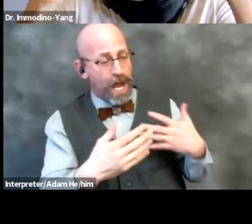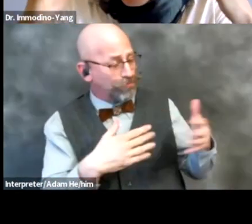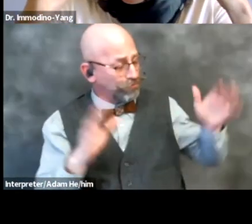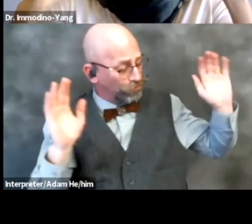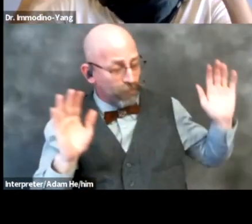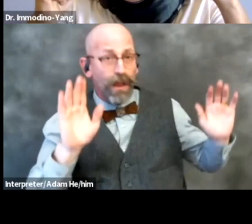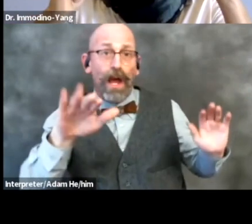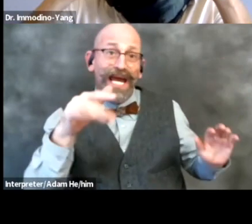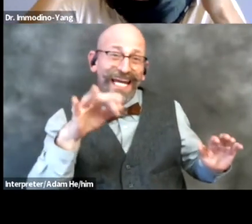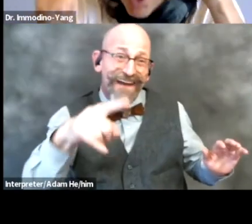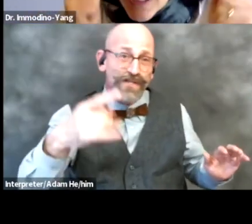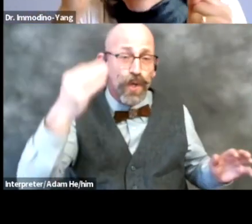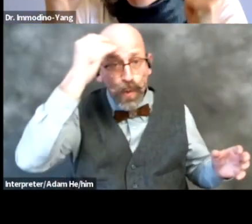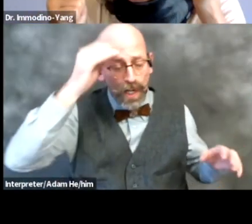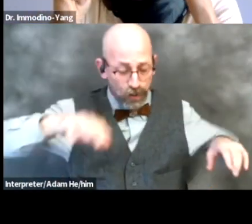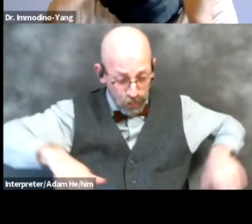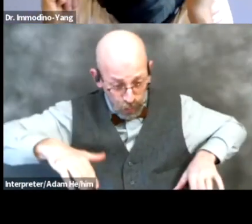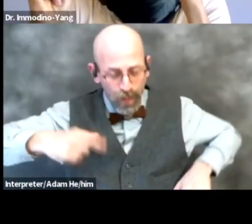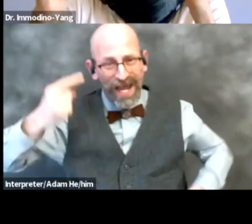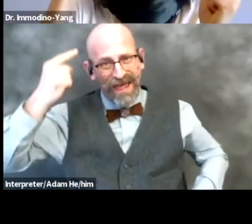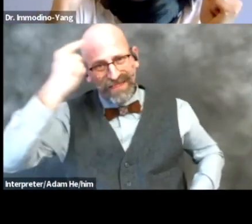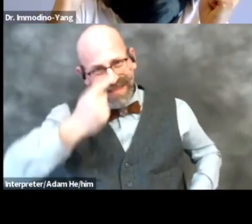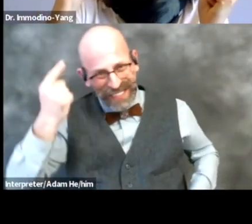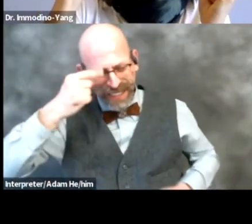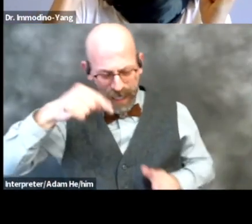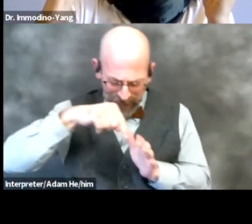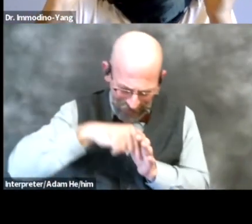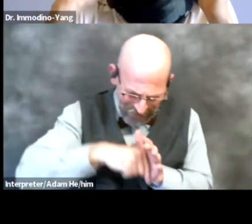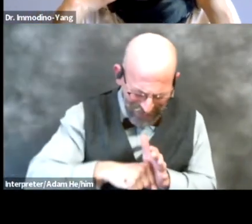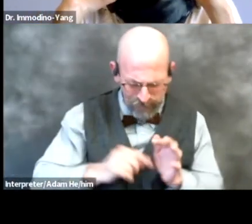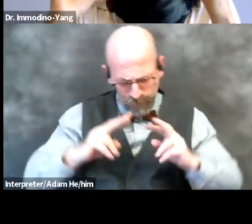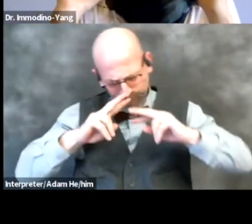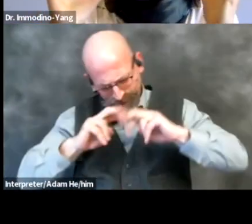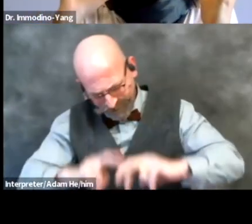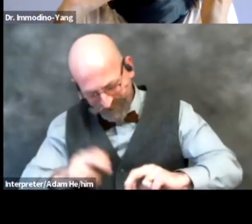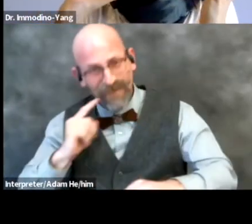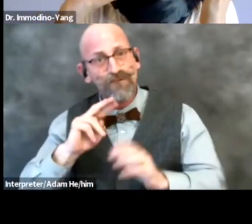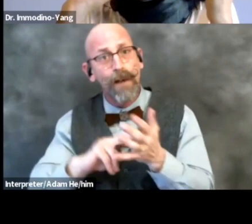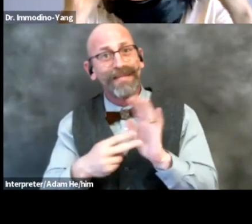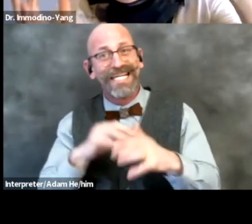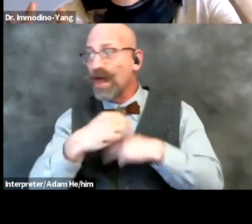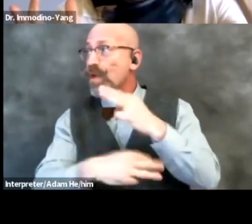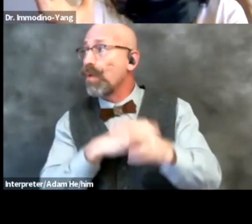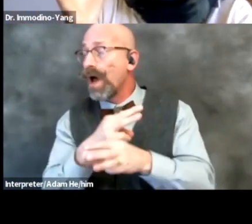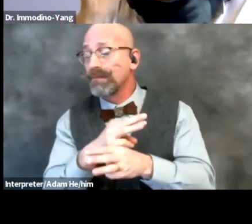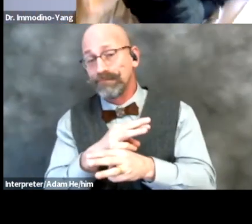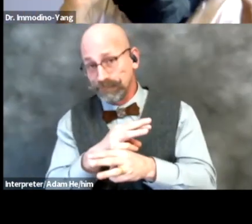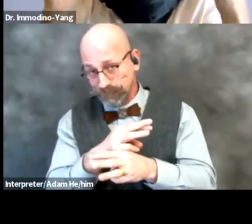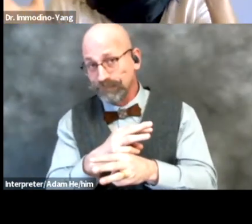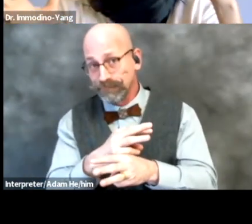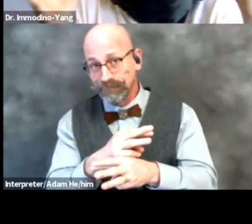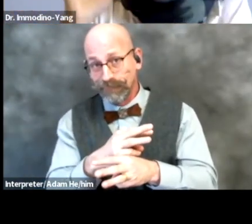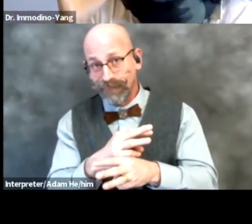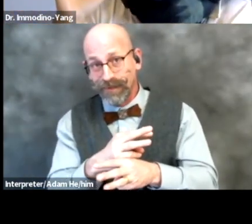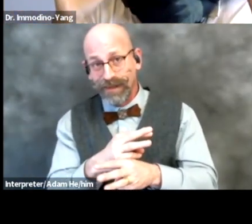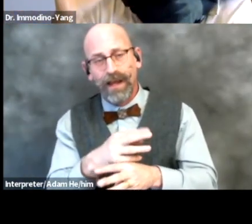this deep kind of looking for meaning in the world, you are potentially actively